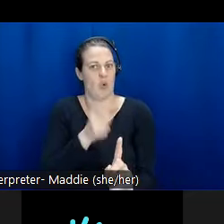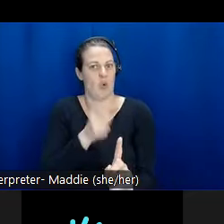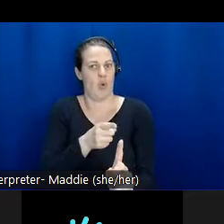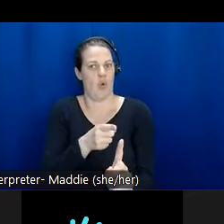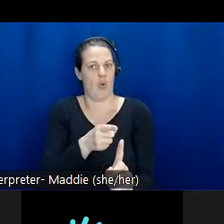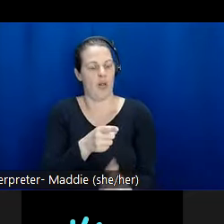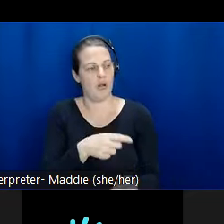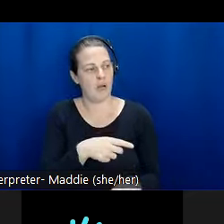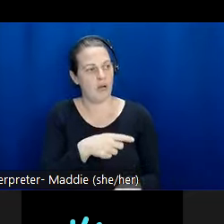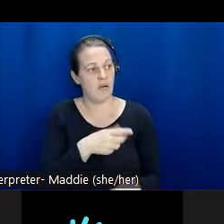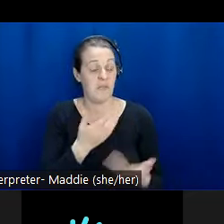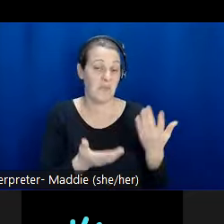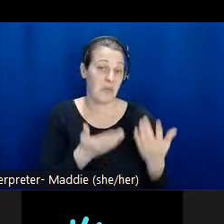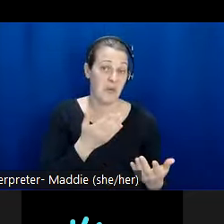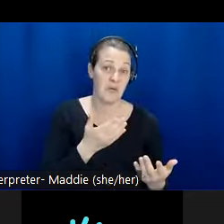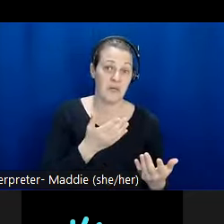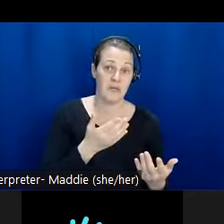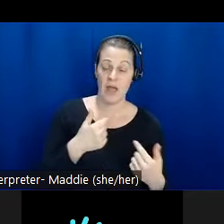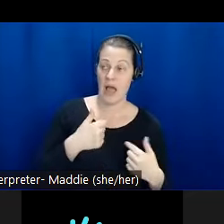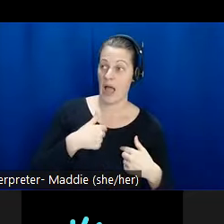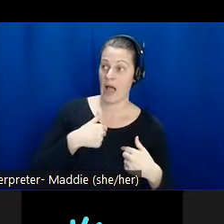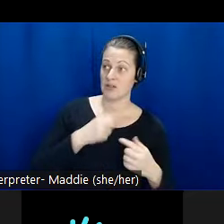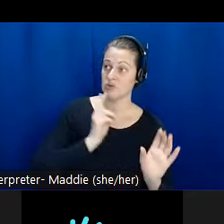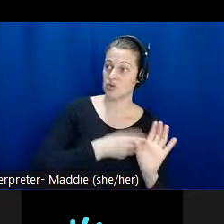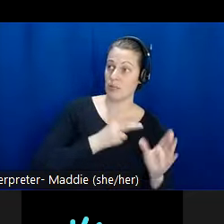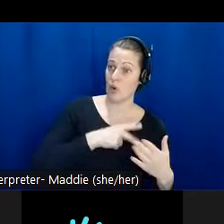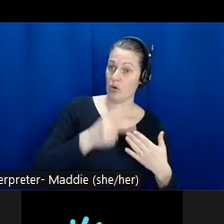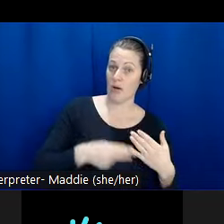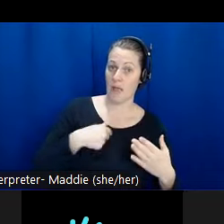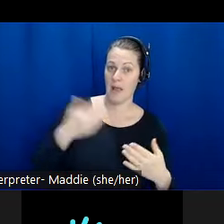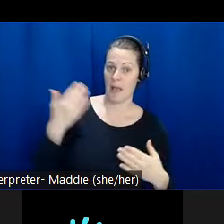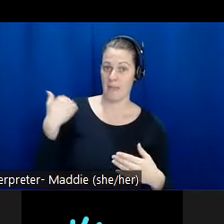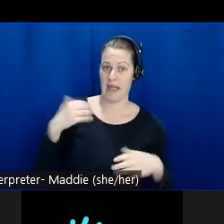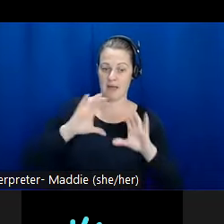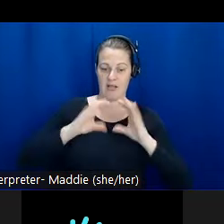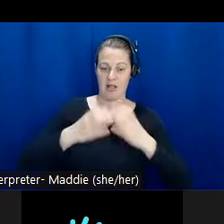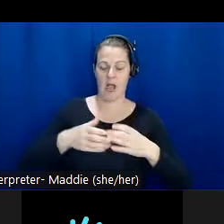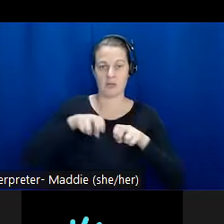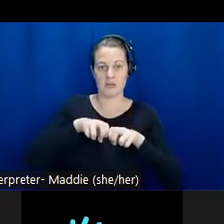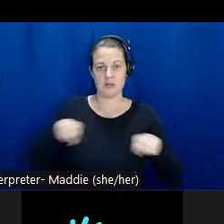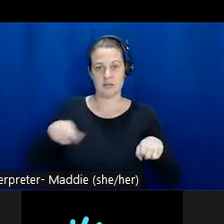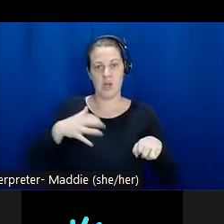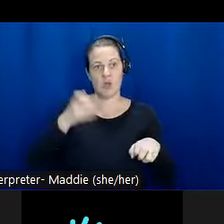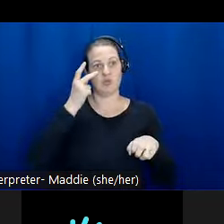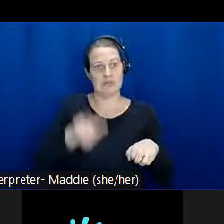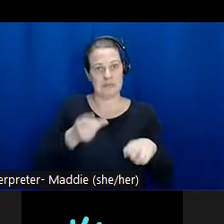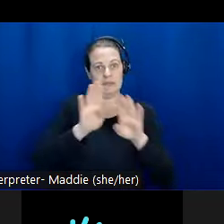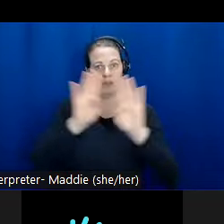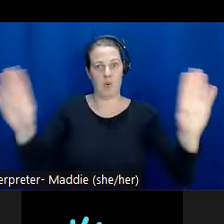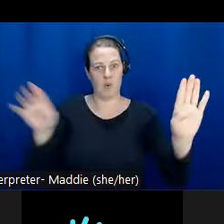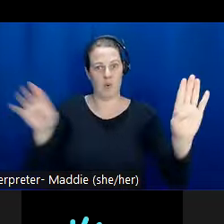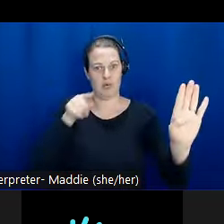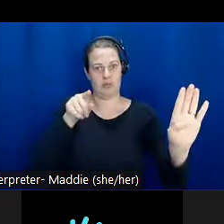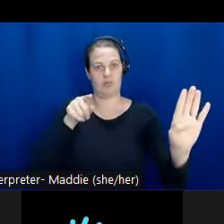a program that I go to and I sit in the back of the class and I want to be able to see the board. And then we're able